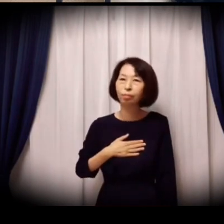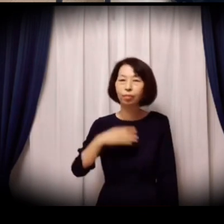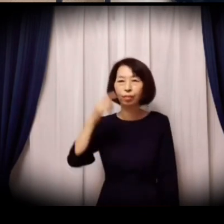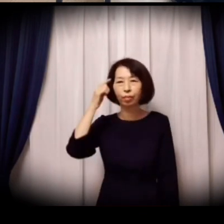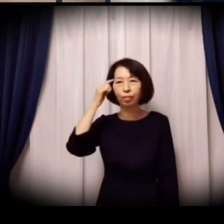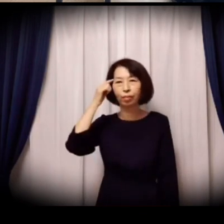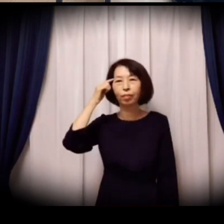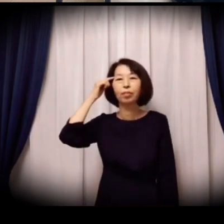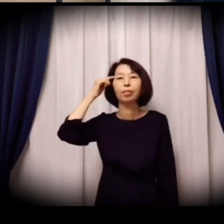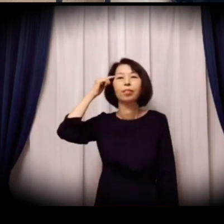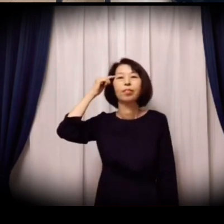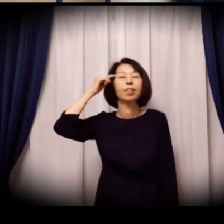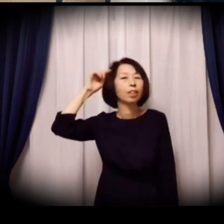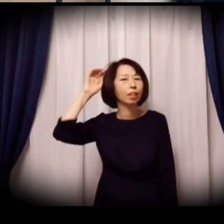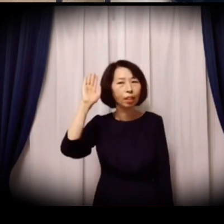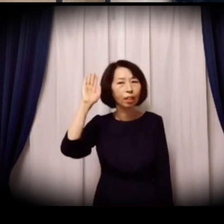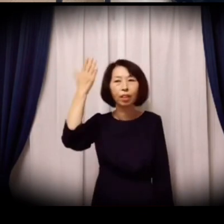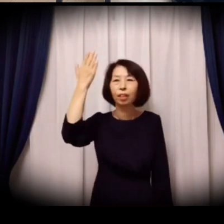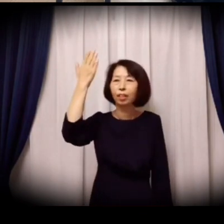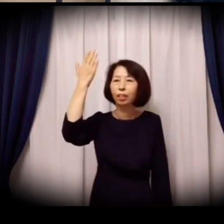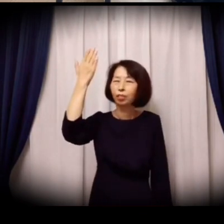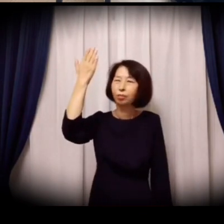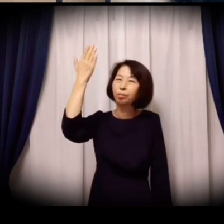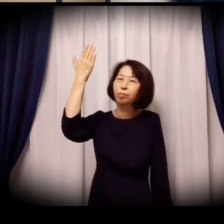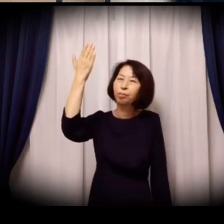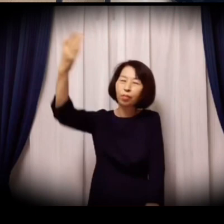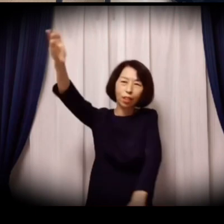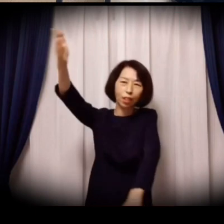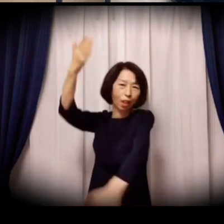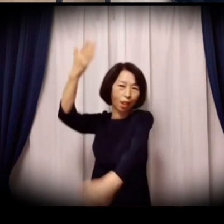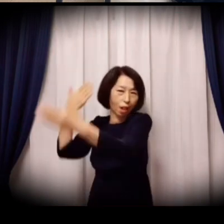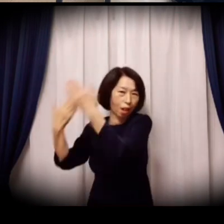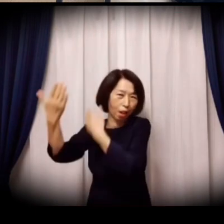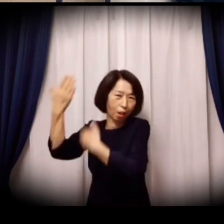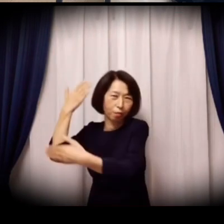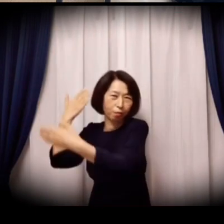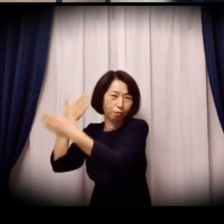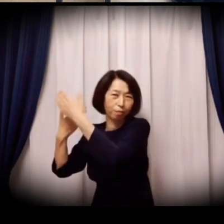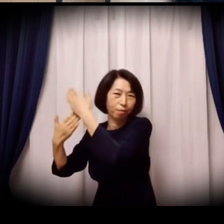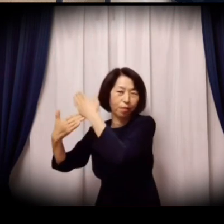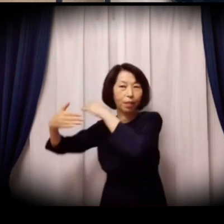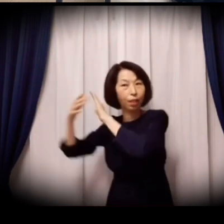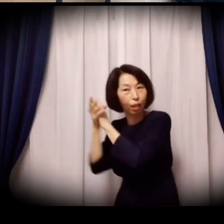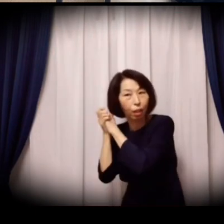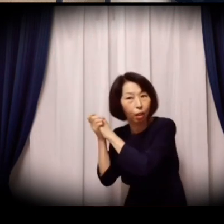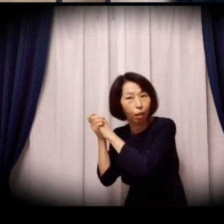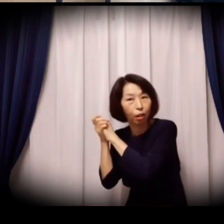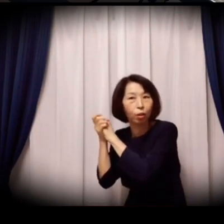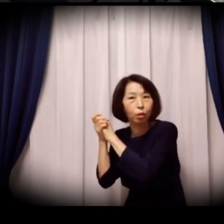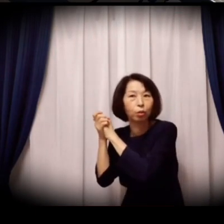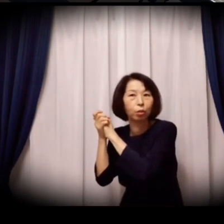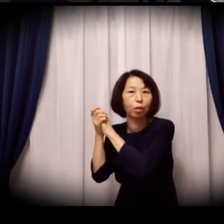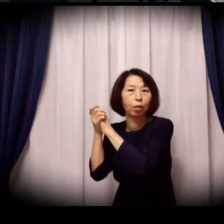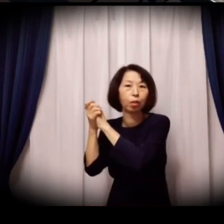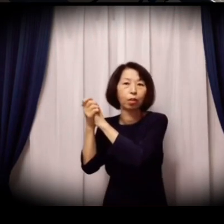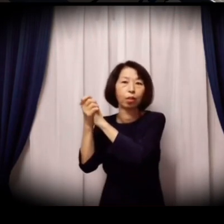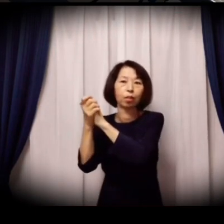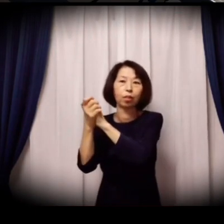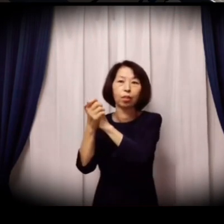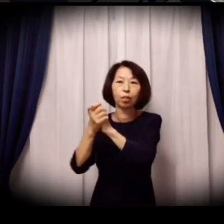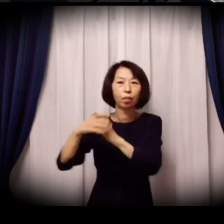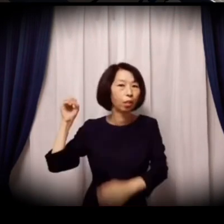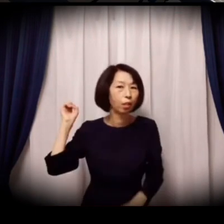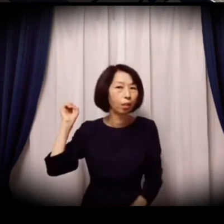But now all friends are acting strange They shake their head